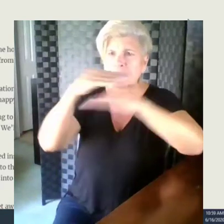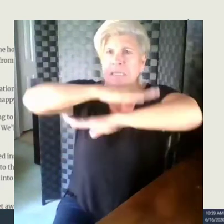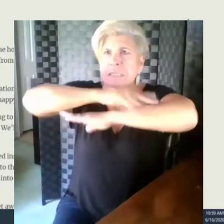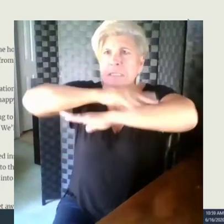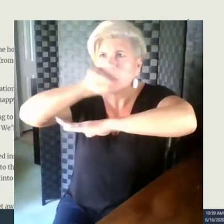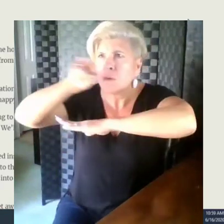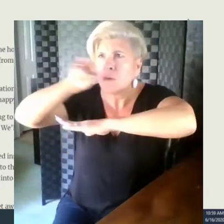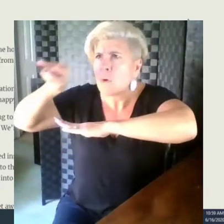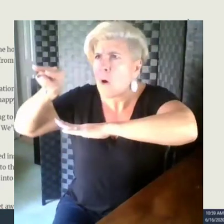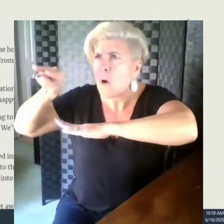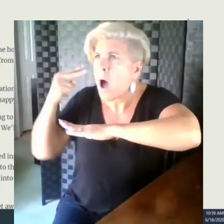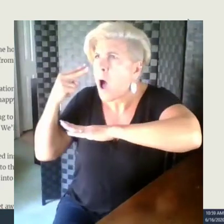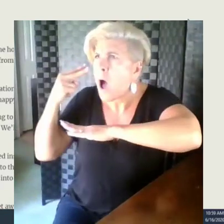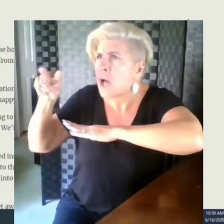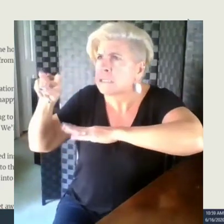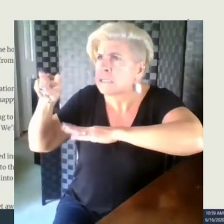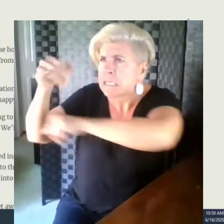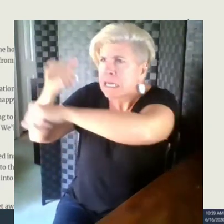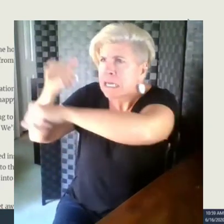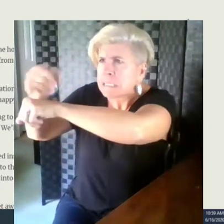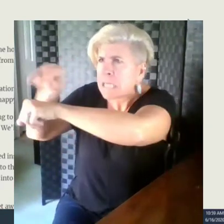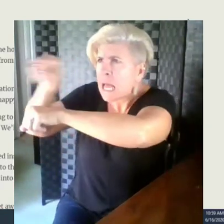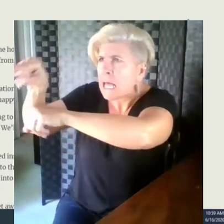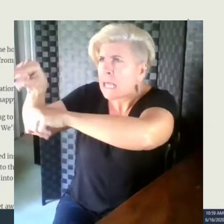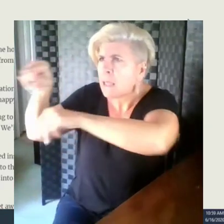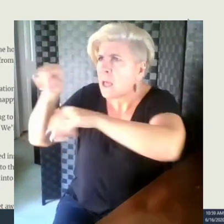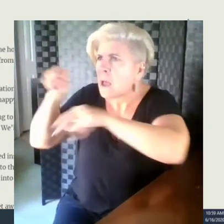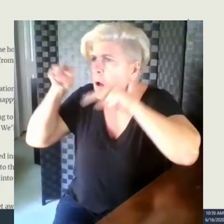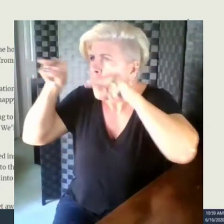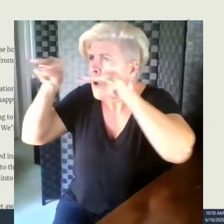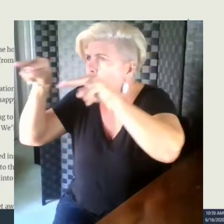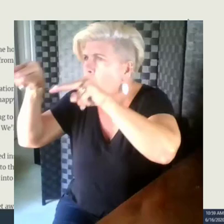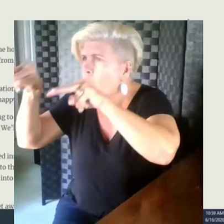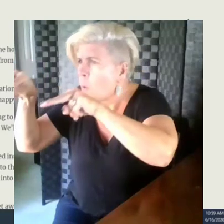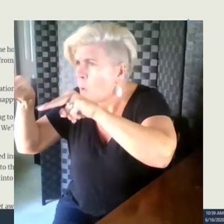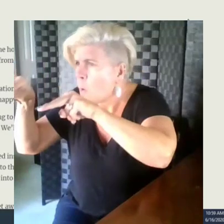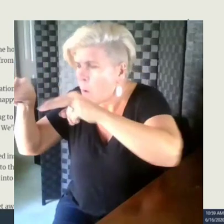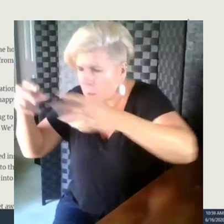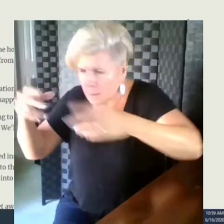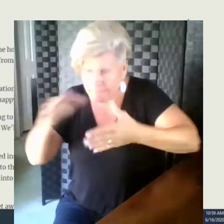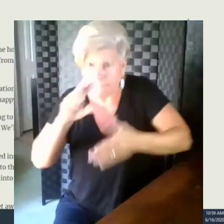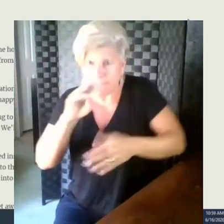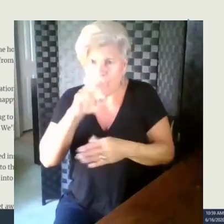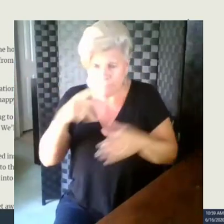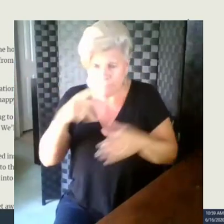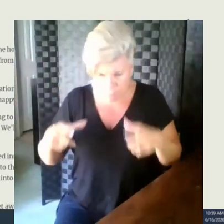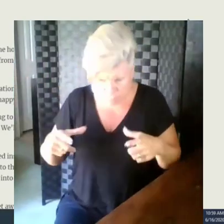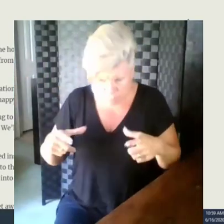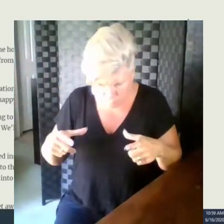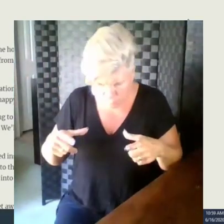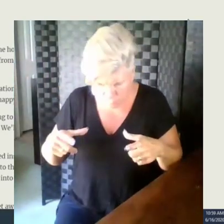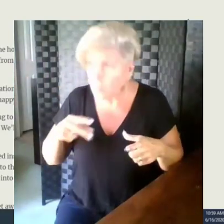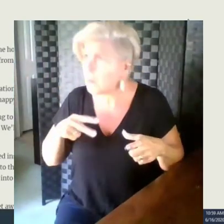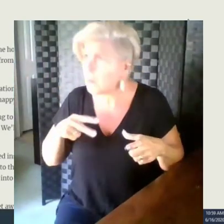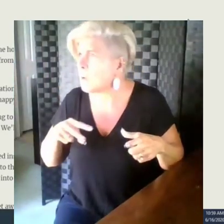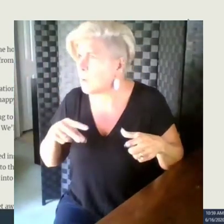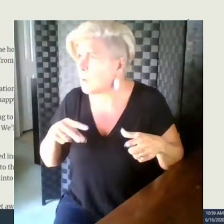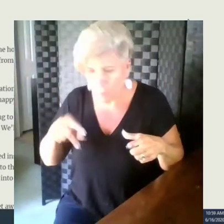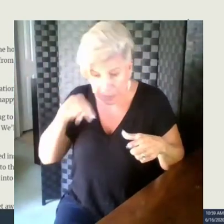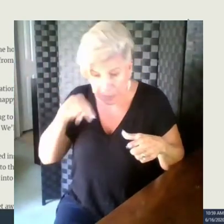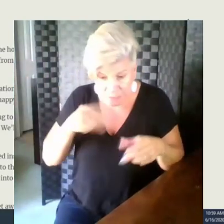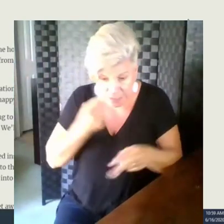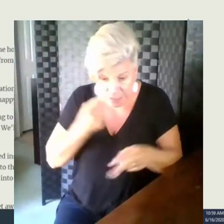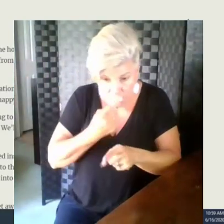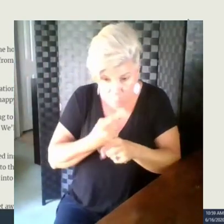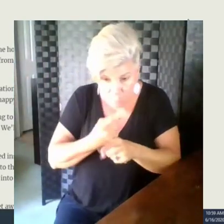island could be seen over the horizon. He looked down at the faded and wrinkled map in his hands. If the map was right,